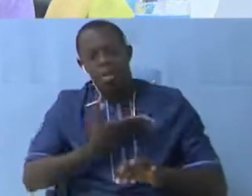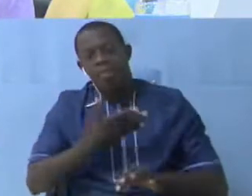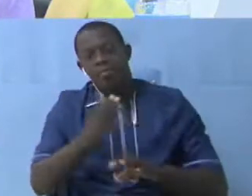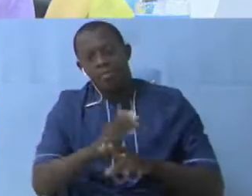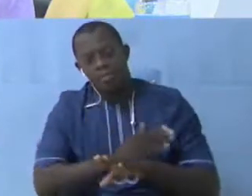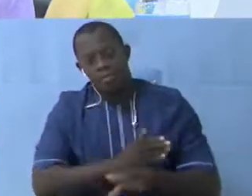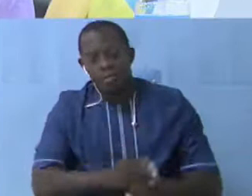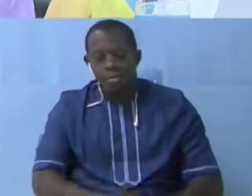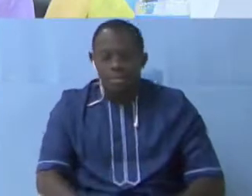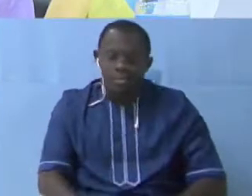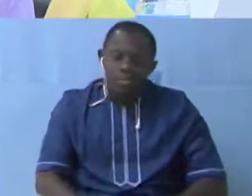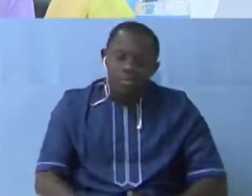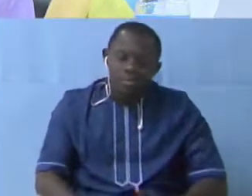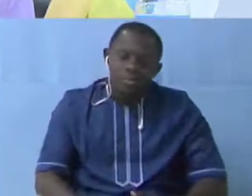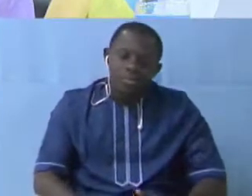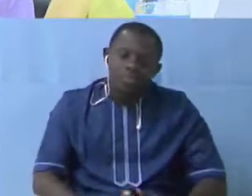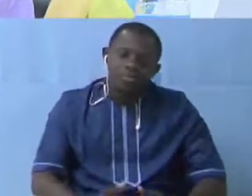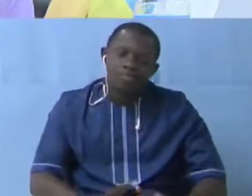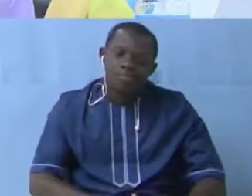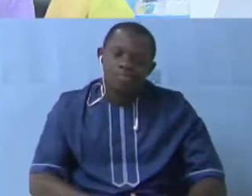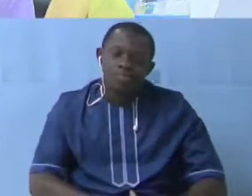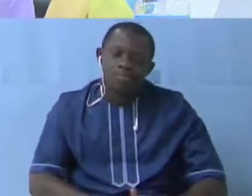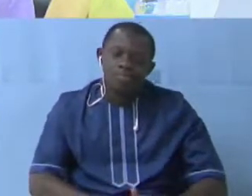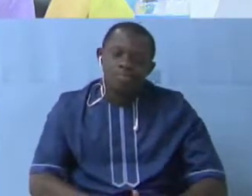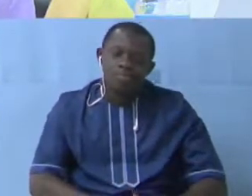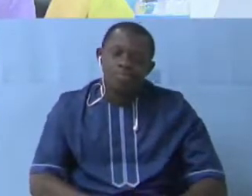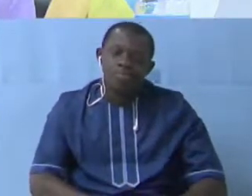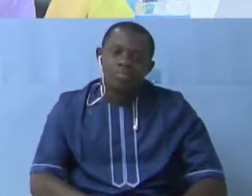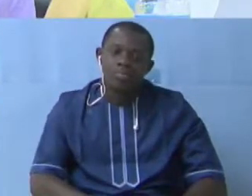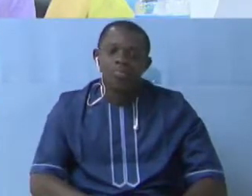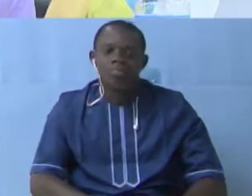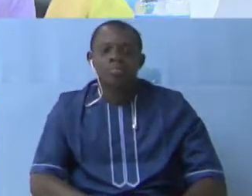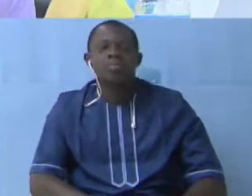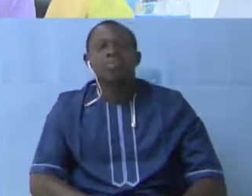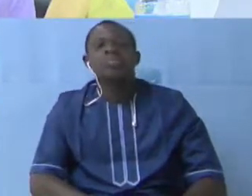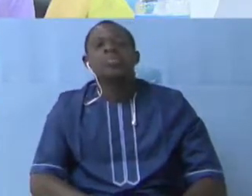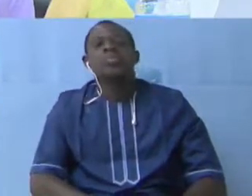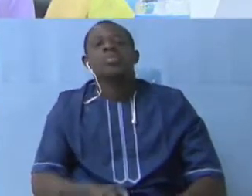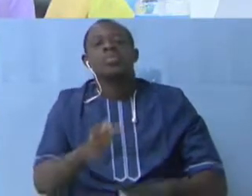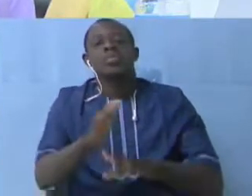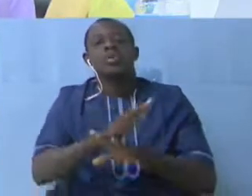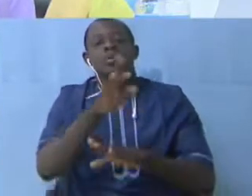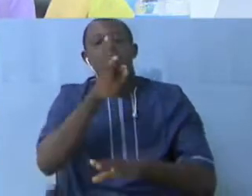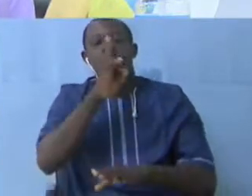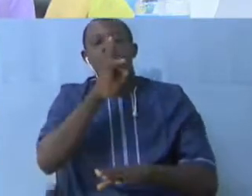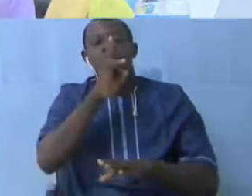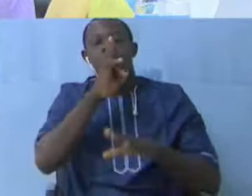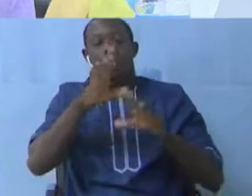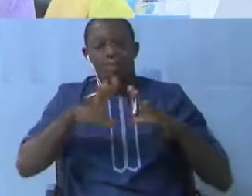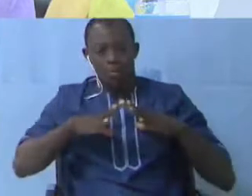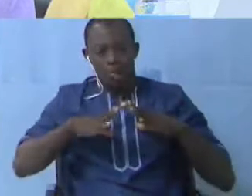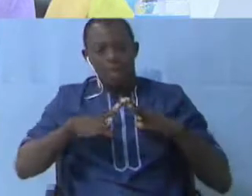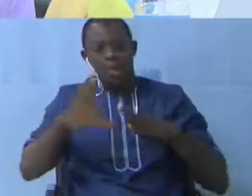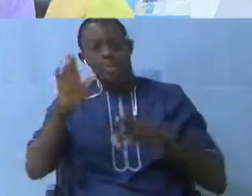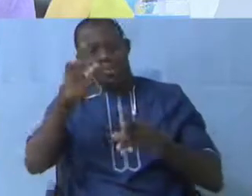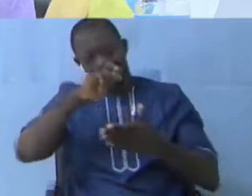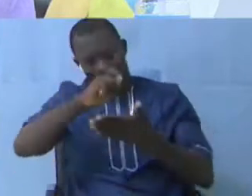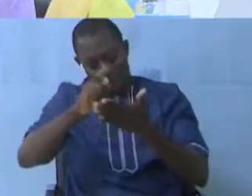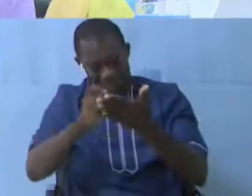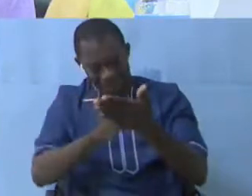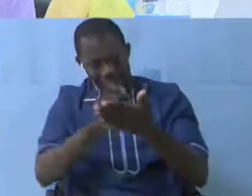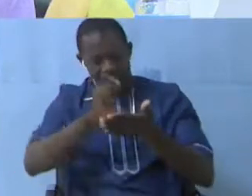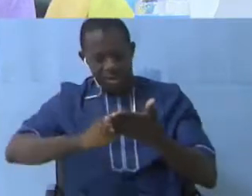soppali ci buntu liggéeykaay yi dal di woon nañ ko taxawal. Drafts prepared. ñi nga xam ne ni ñoo daan bindi tamit. So we believe